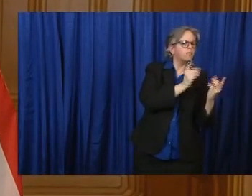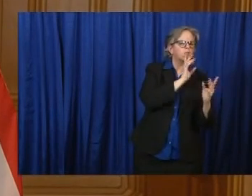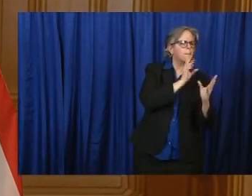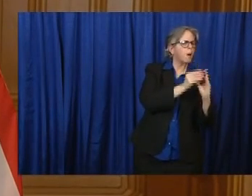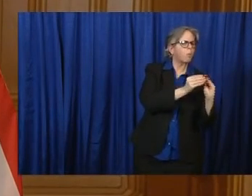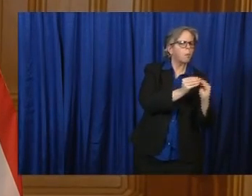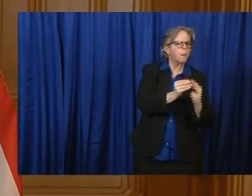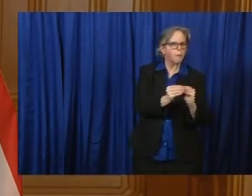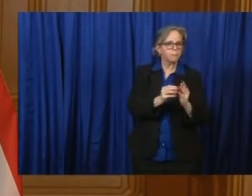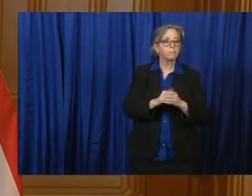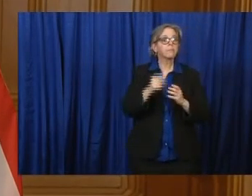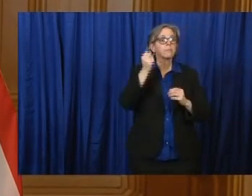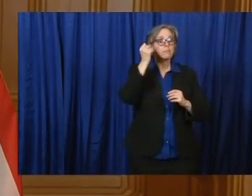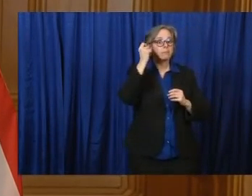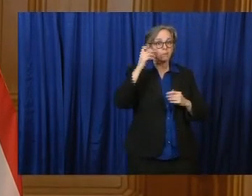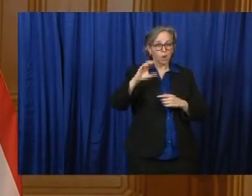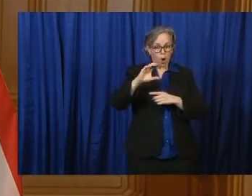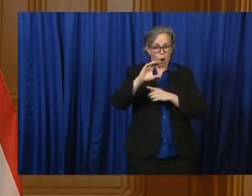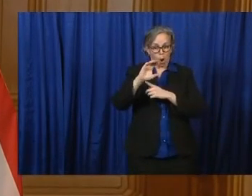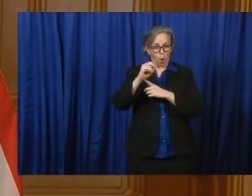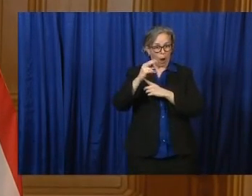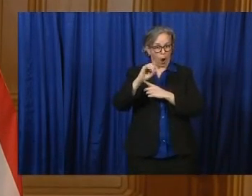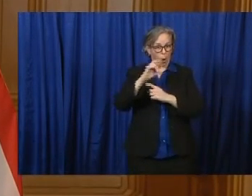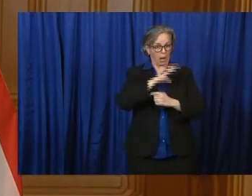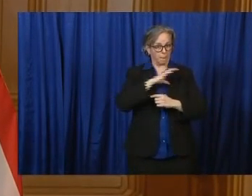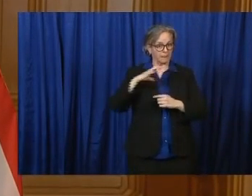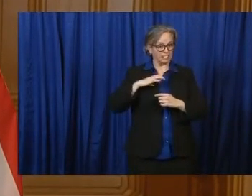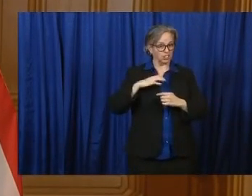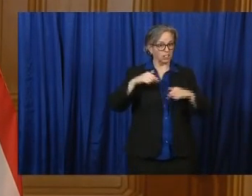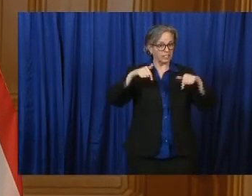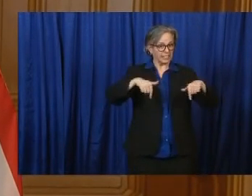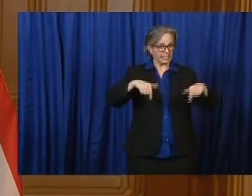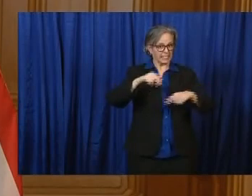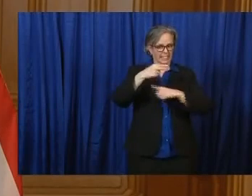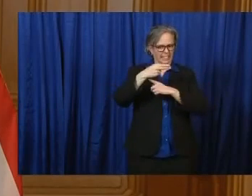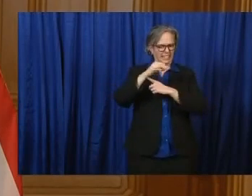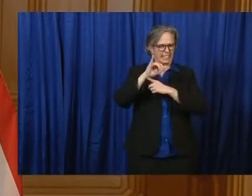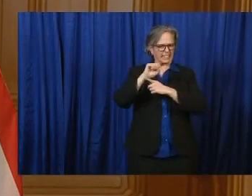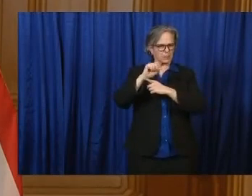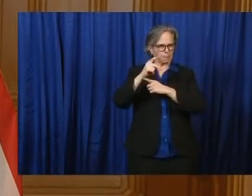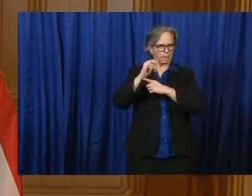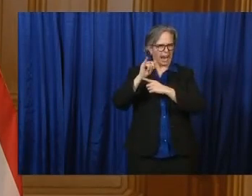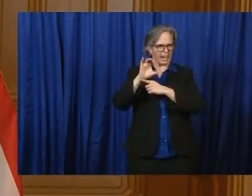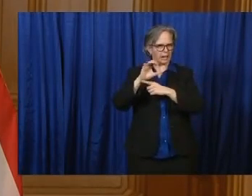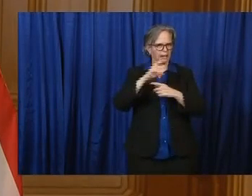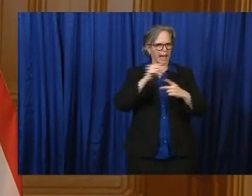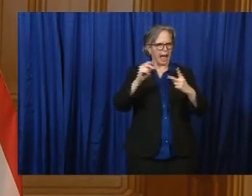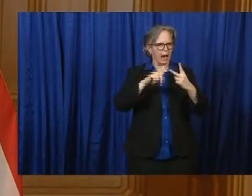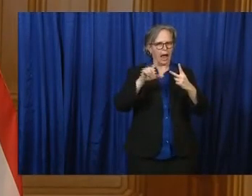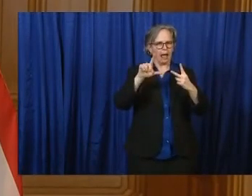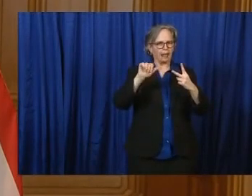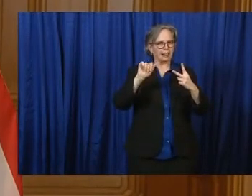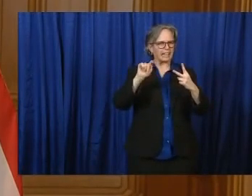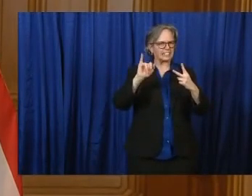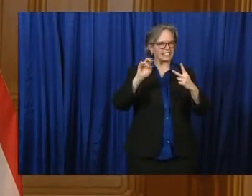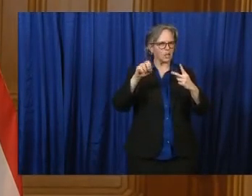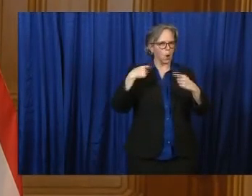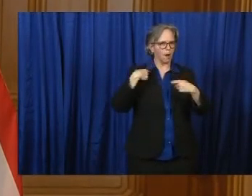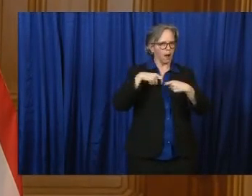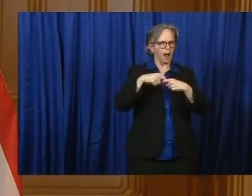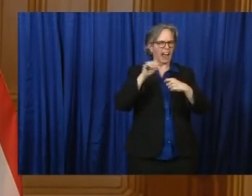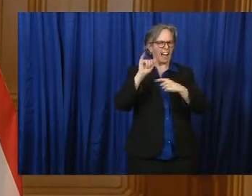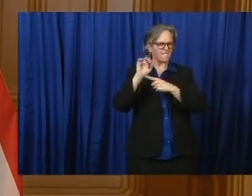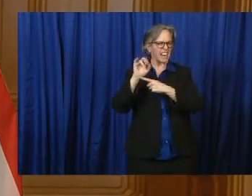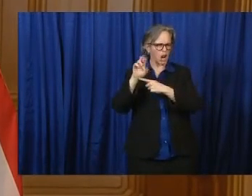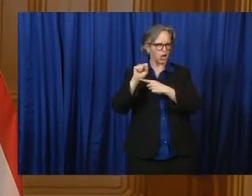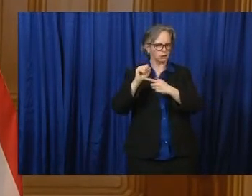Latino Affairs. They've been our partners throughout this, and they are doing a very, very good job as well. Let me move to